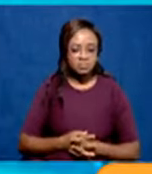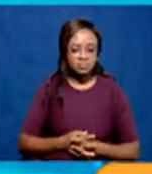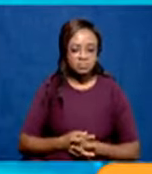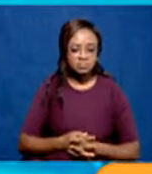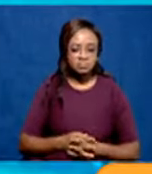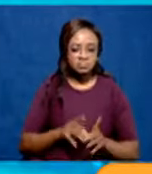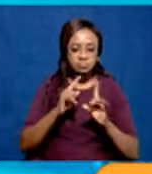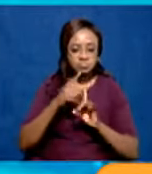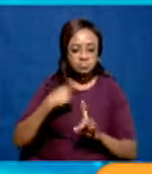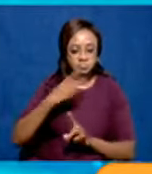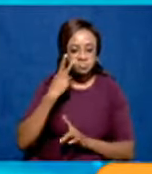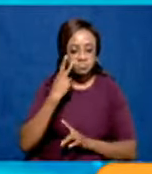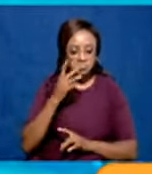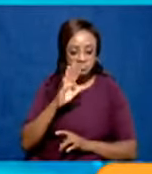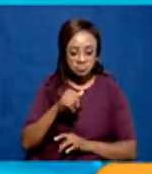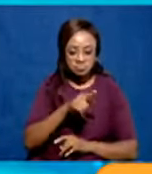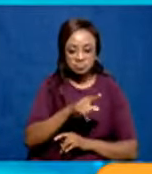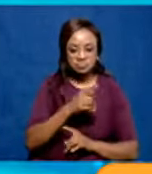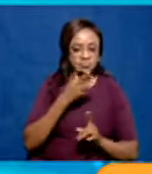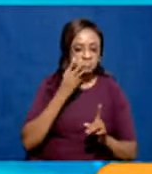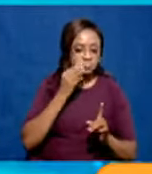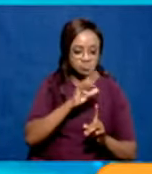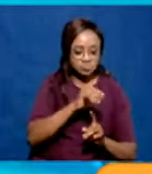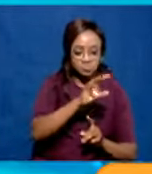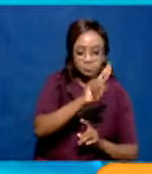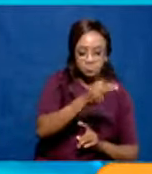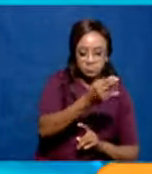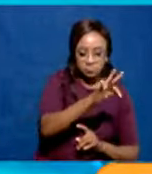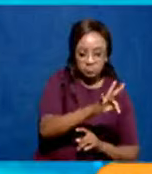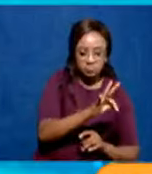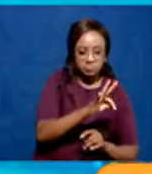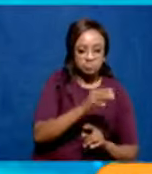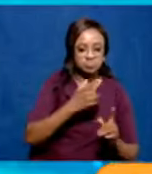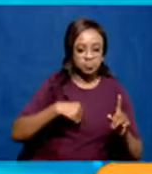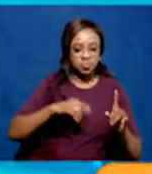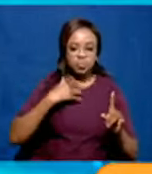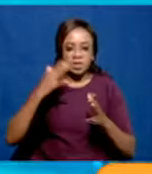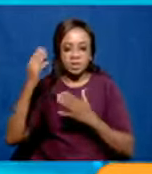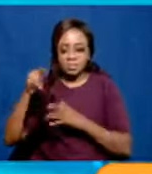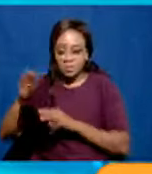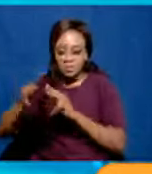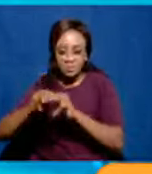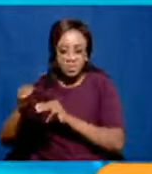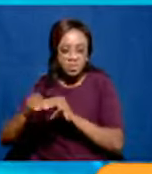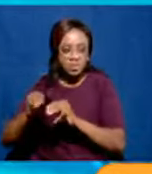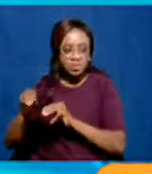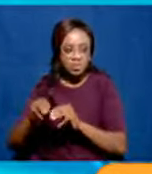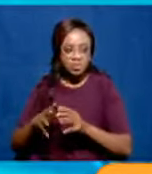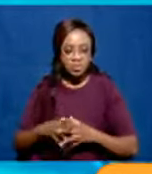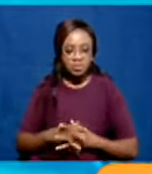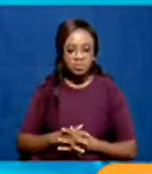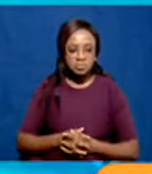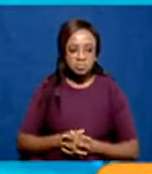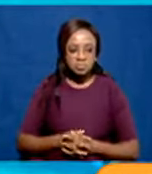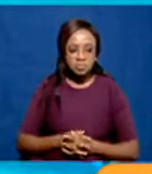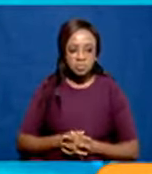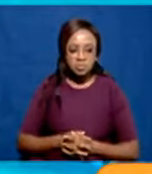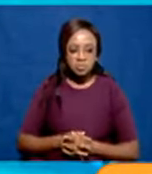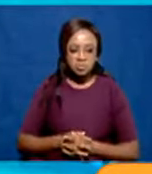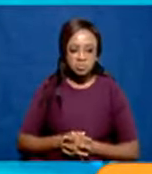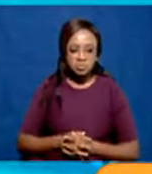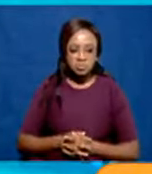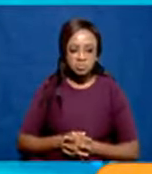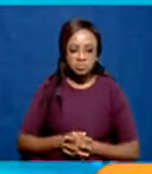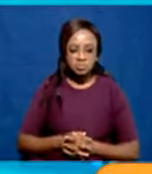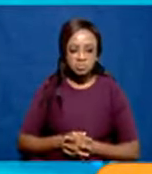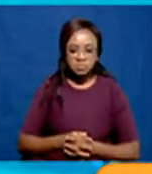had with NHIF, it is also important for us to mention that the mandate of the Social Health Authority is much wider. I heard you mention SHIF only, but that's just one of the funds